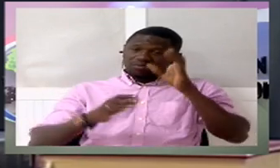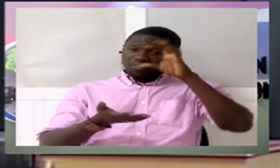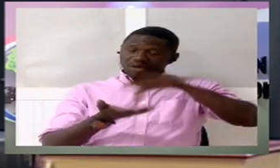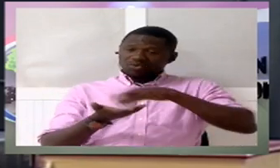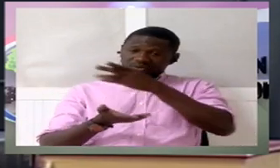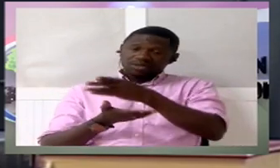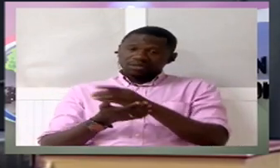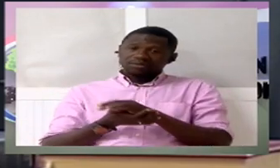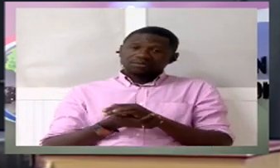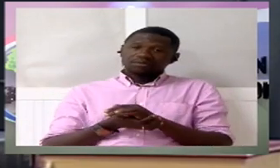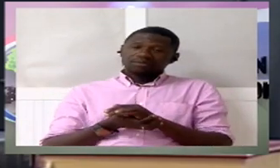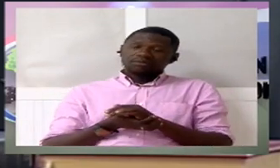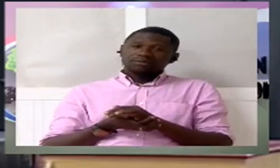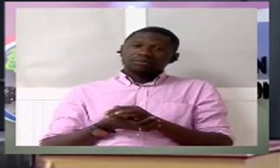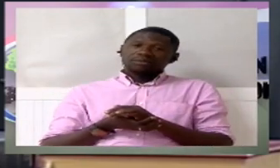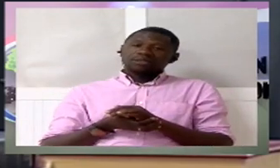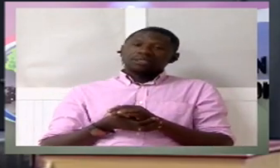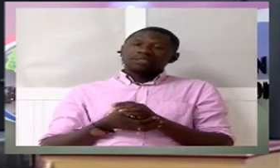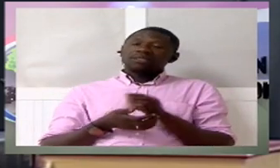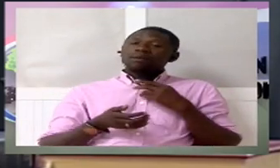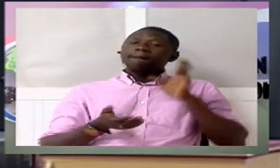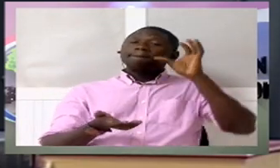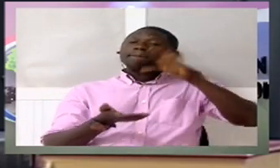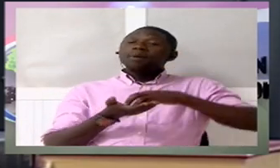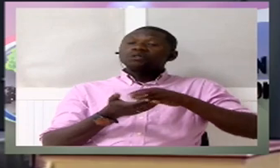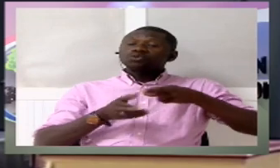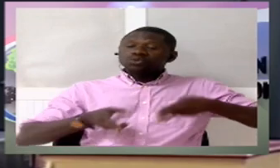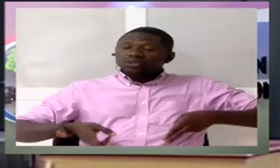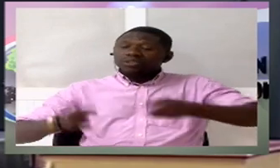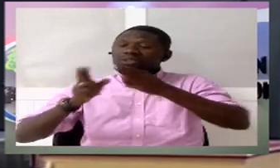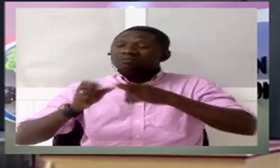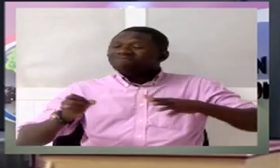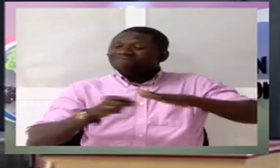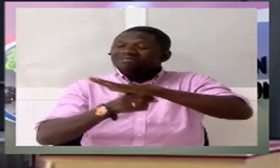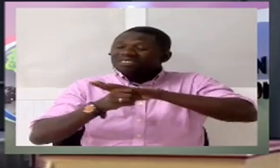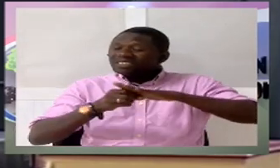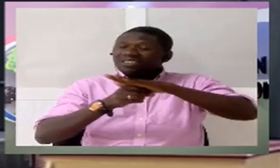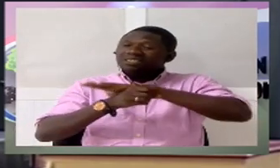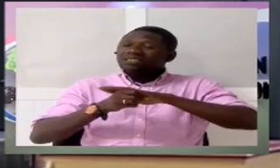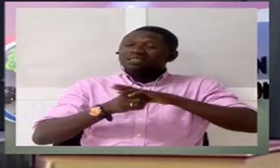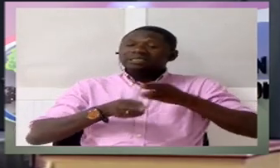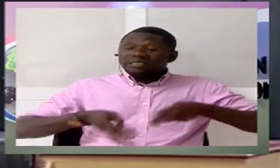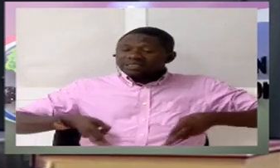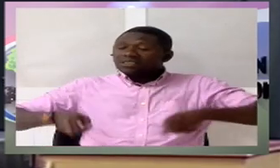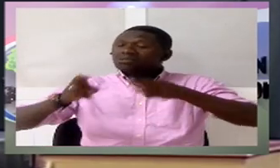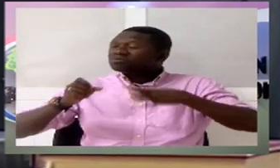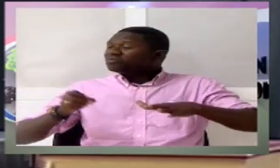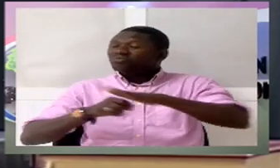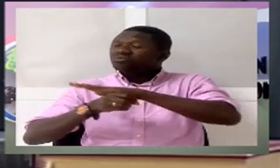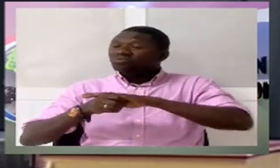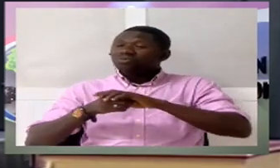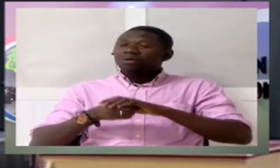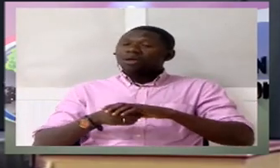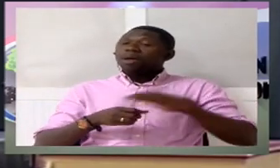house. Independence Drive fat. The whole of Independence Drive was full with people. Marina Parade fat amola. Marina Parade too was filled up with